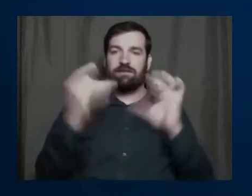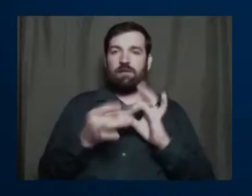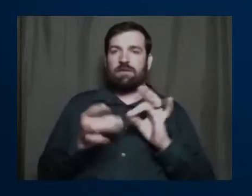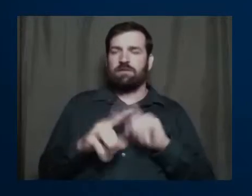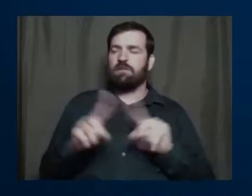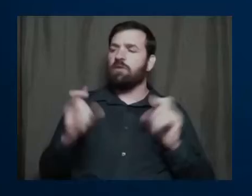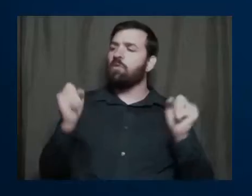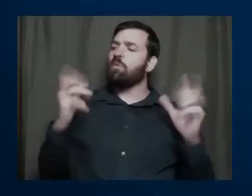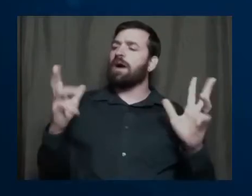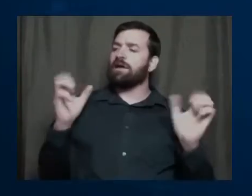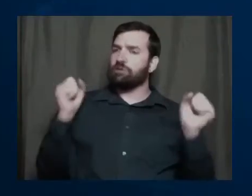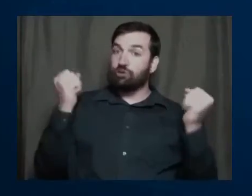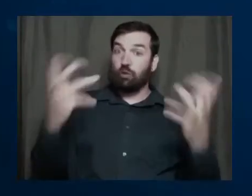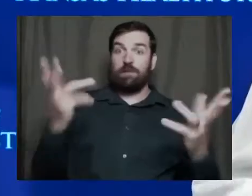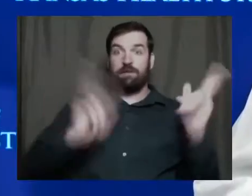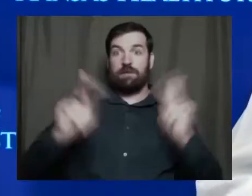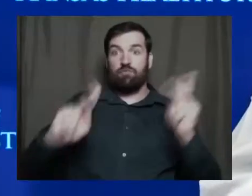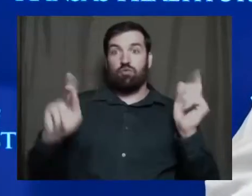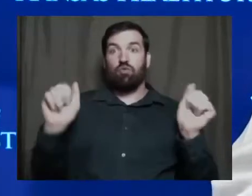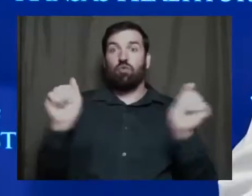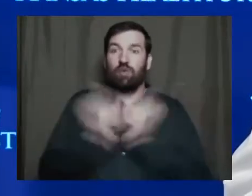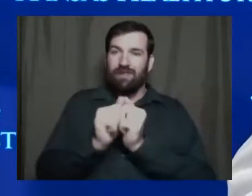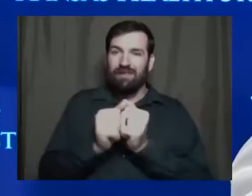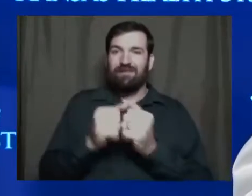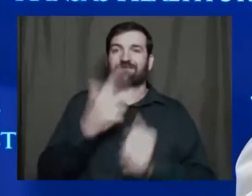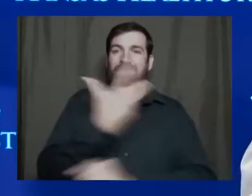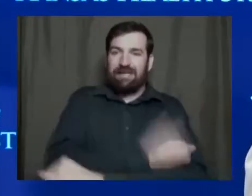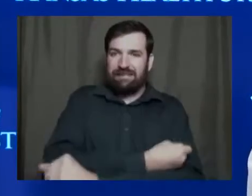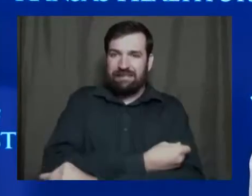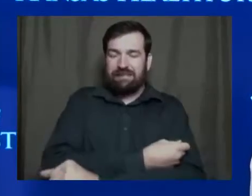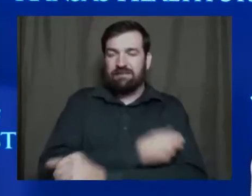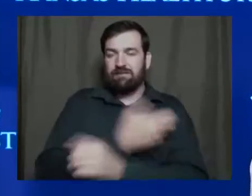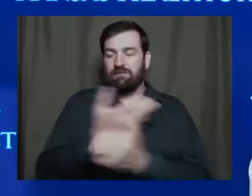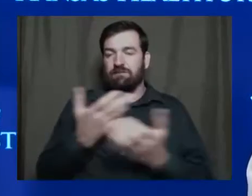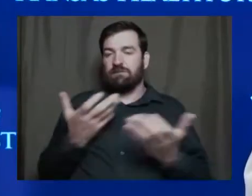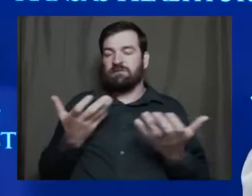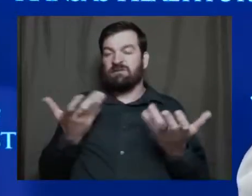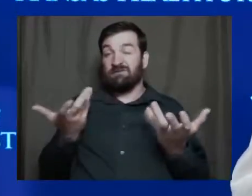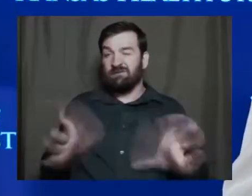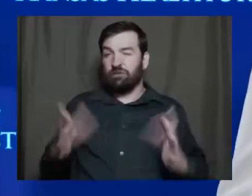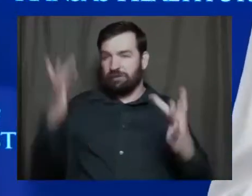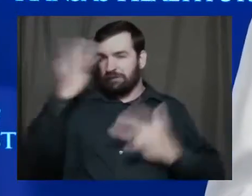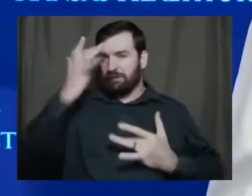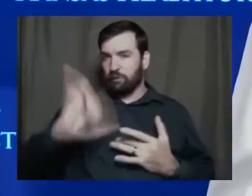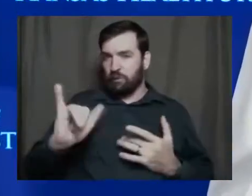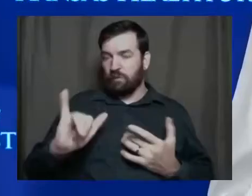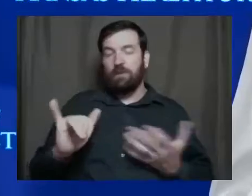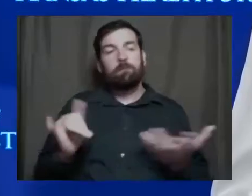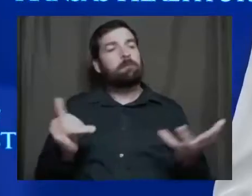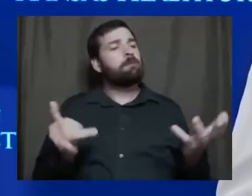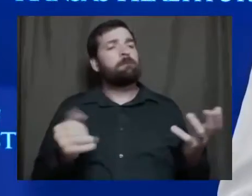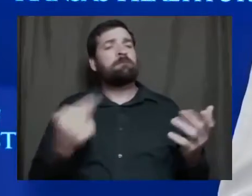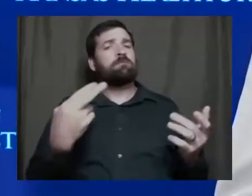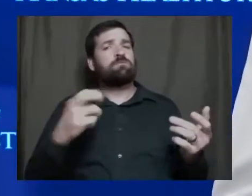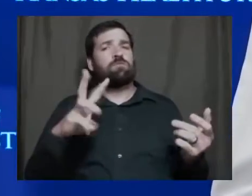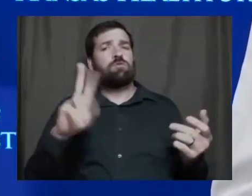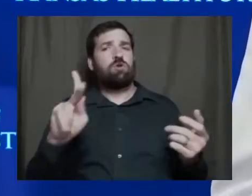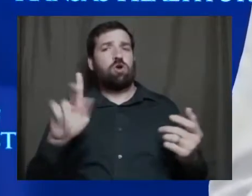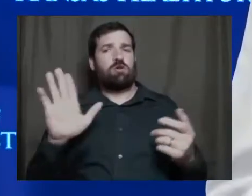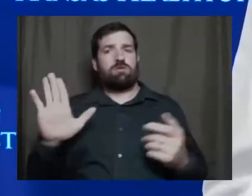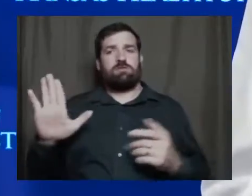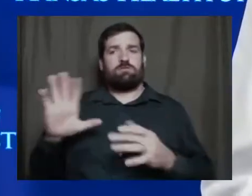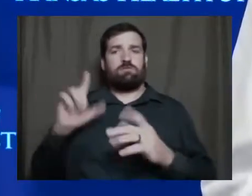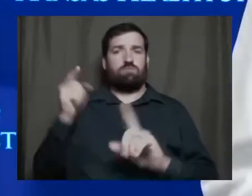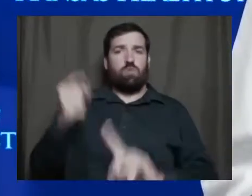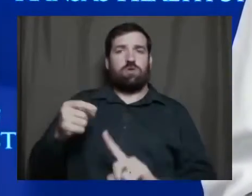people getting the virus? Because we're not masking as much? Yeah, I think, but to Hawk's earlier point, you may get